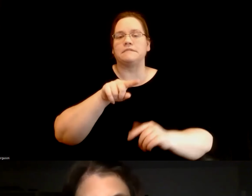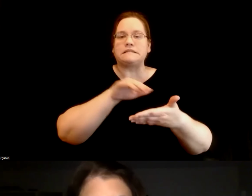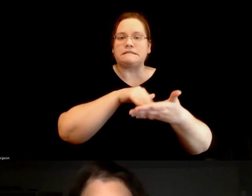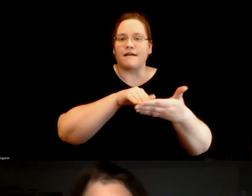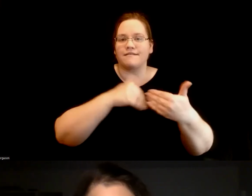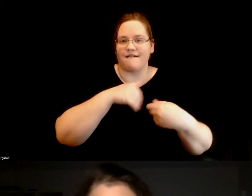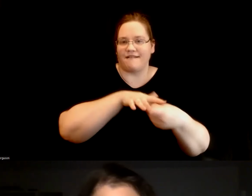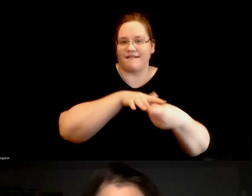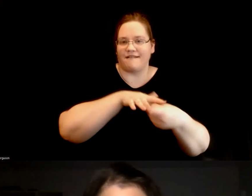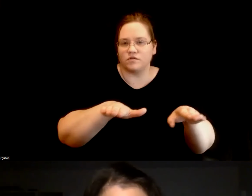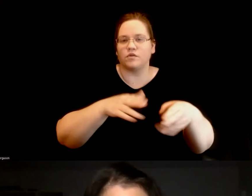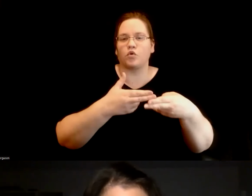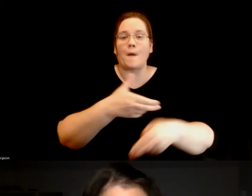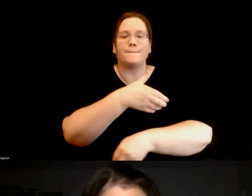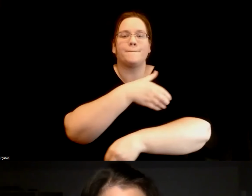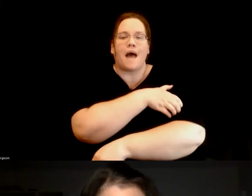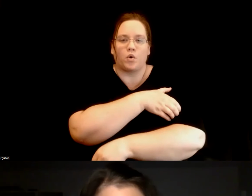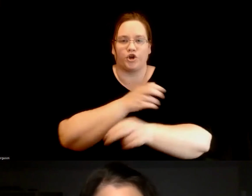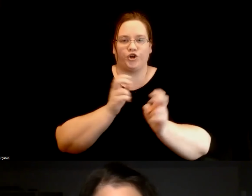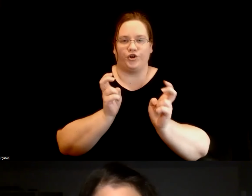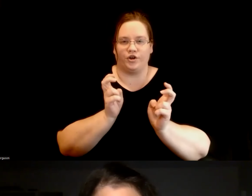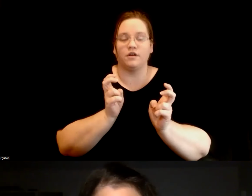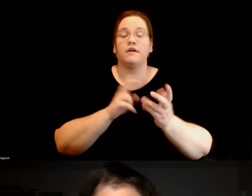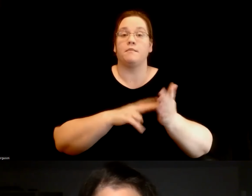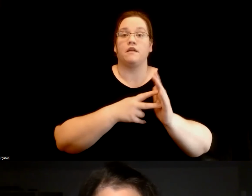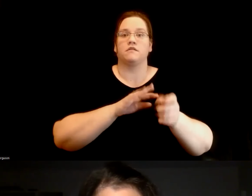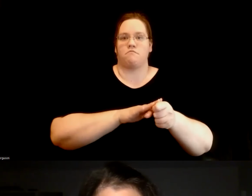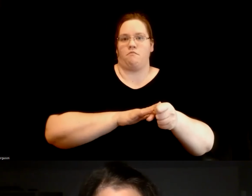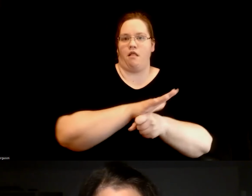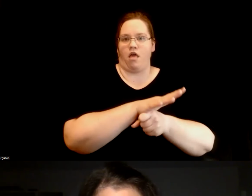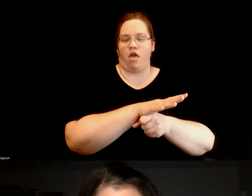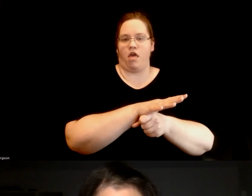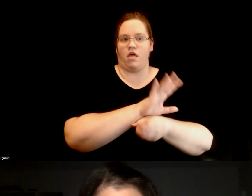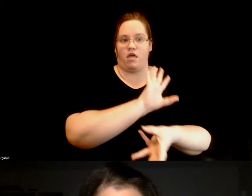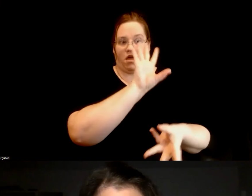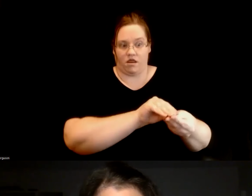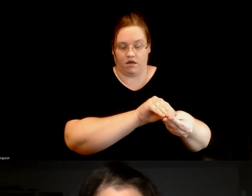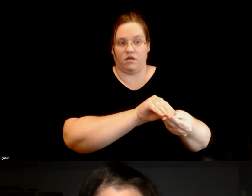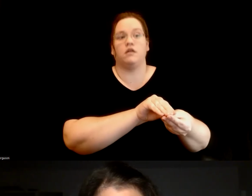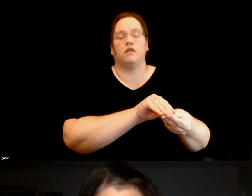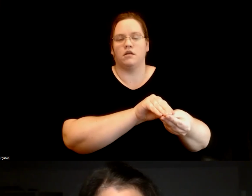children. We use the word powered. They were highly powered, well-powered studies. There